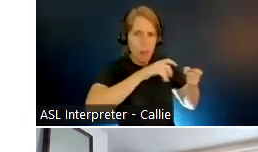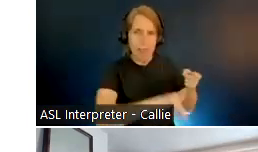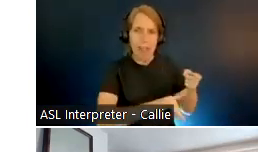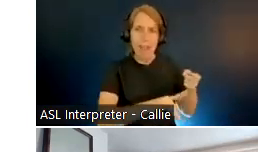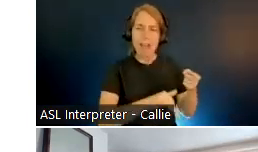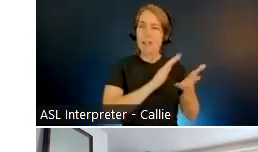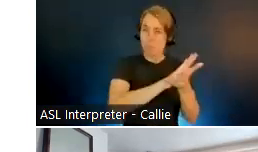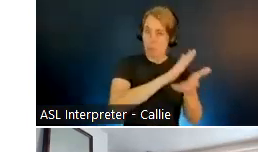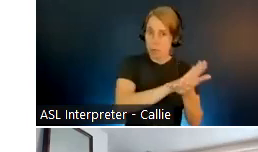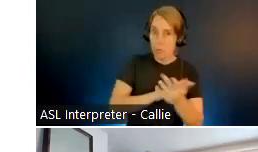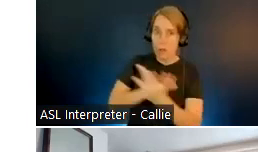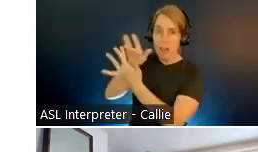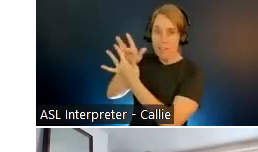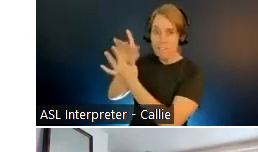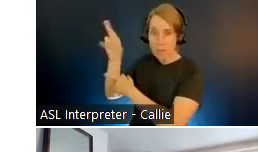it?